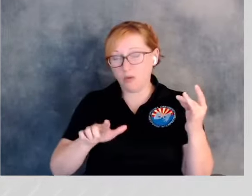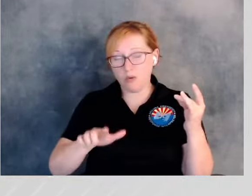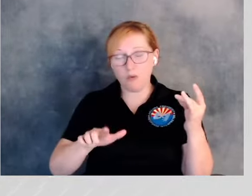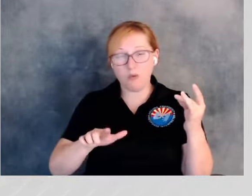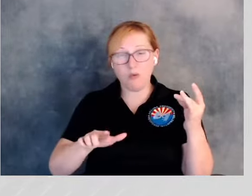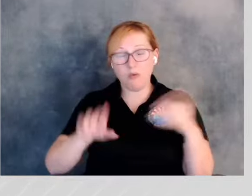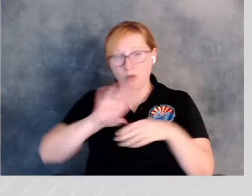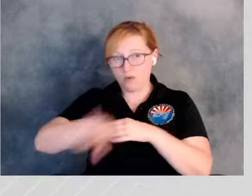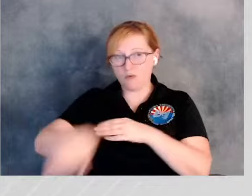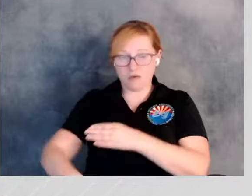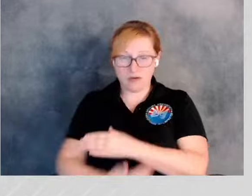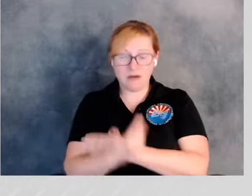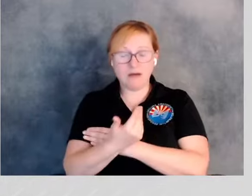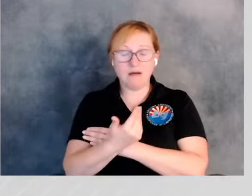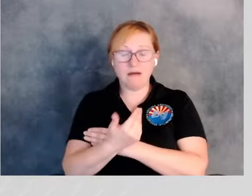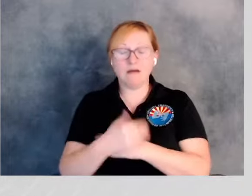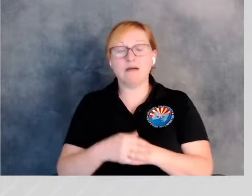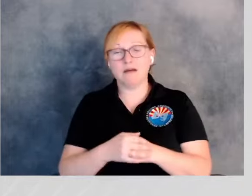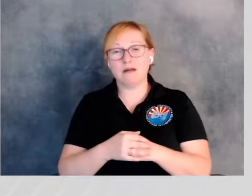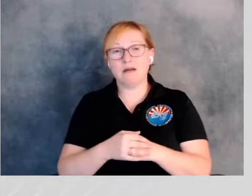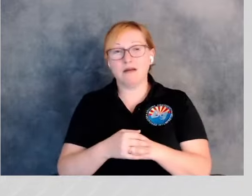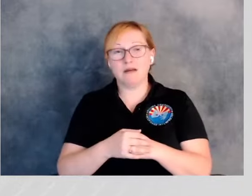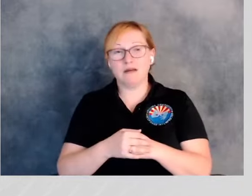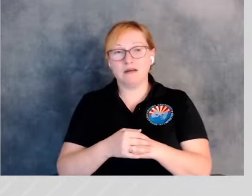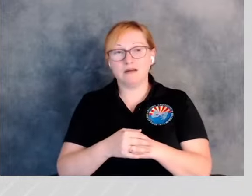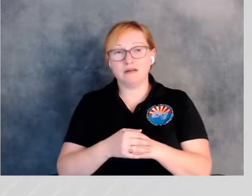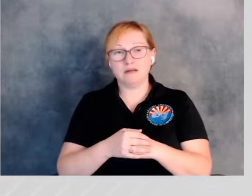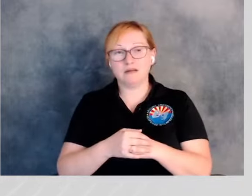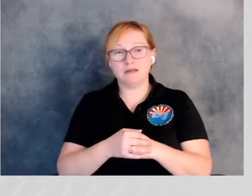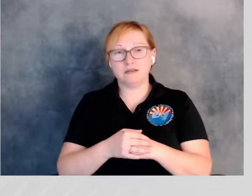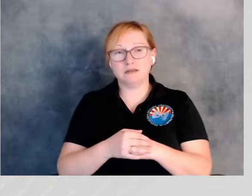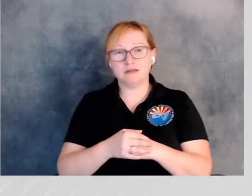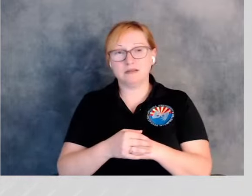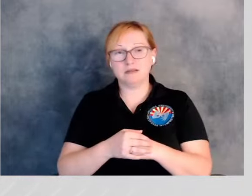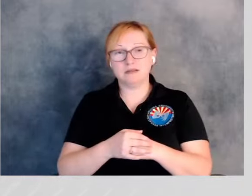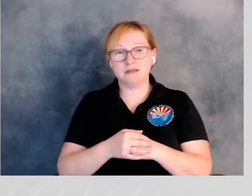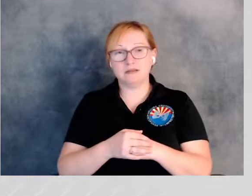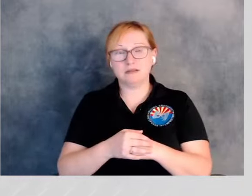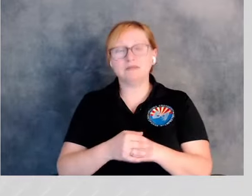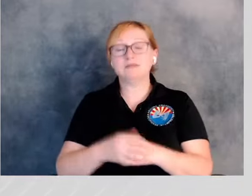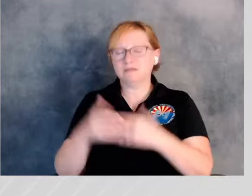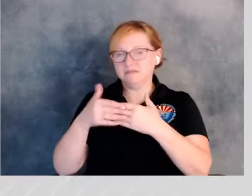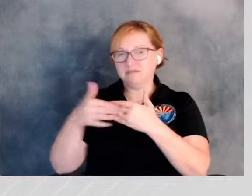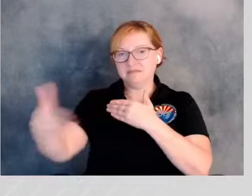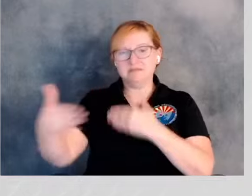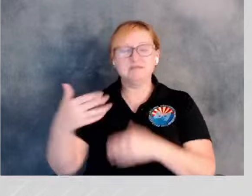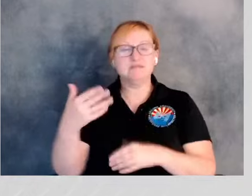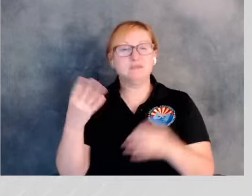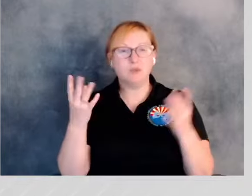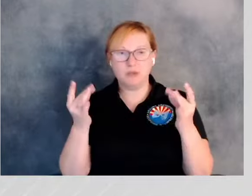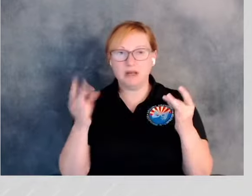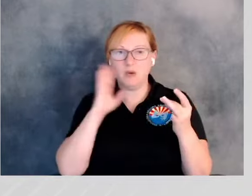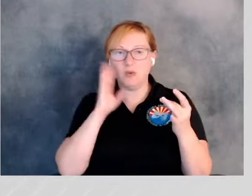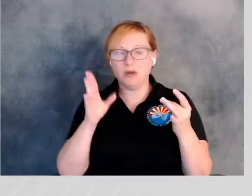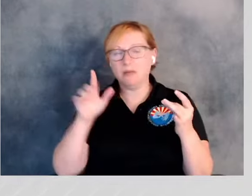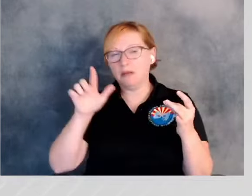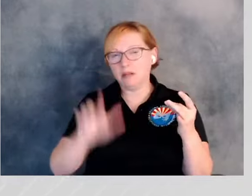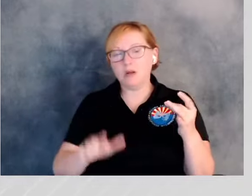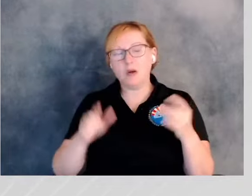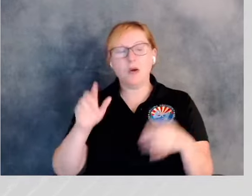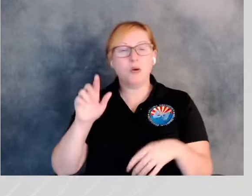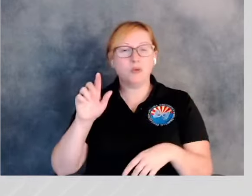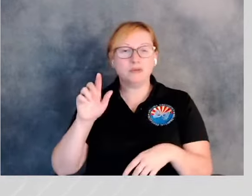few nights and in the teens throughout much of the next week. I'll also mention that you might see